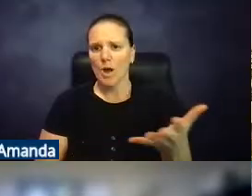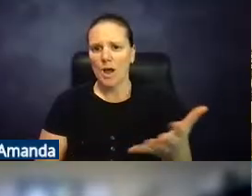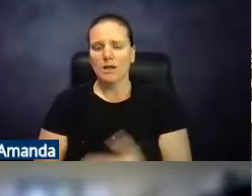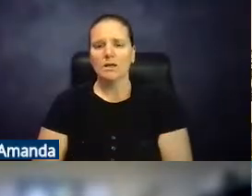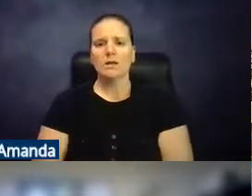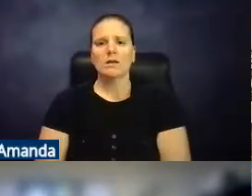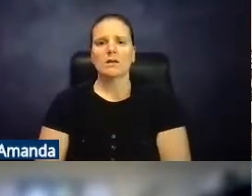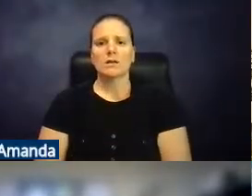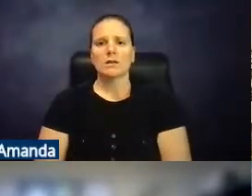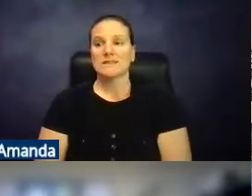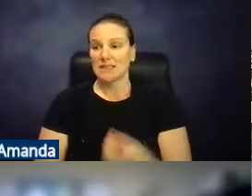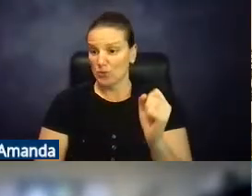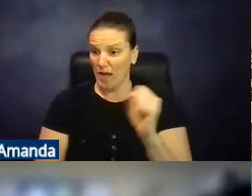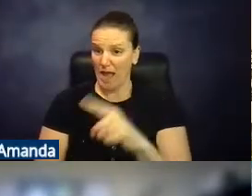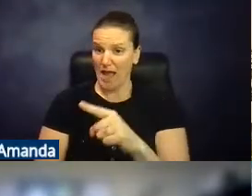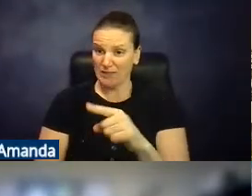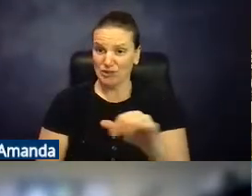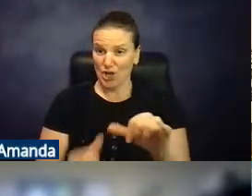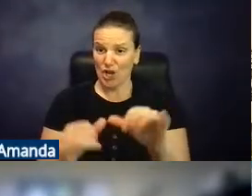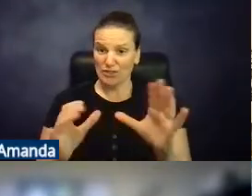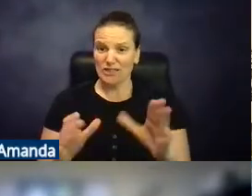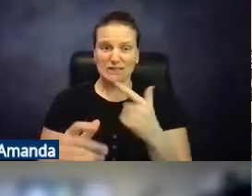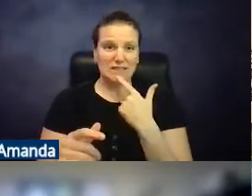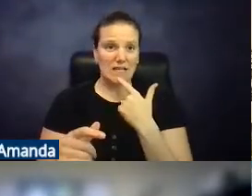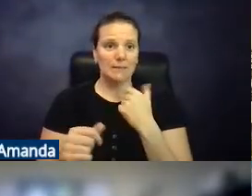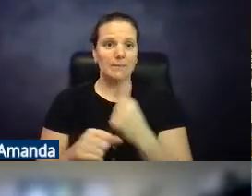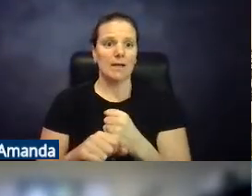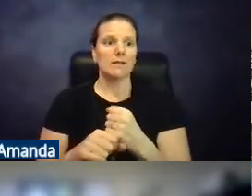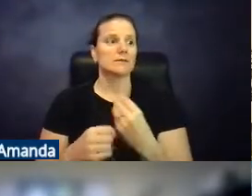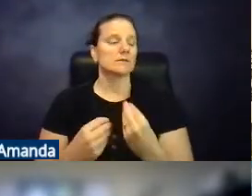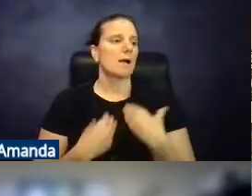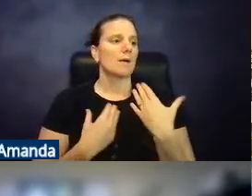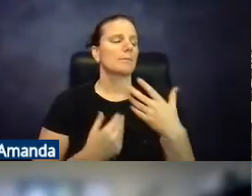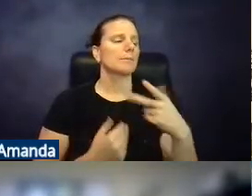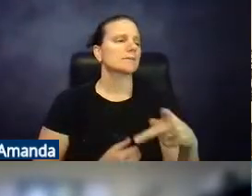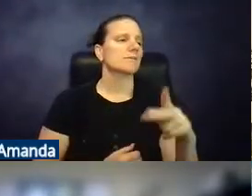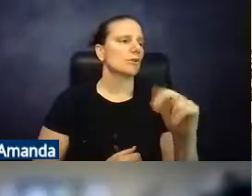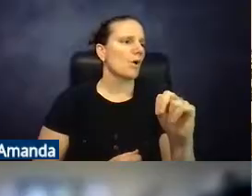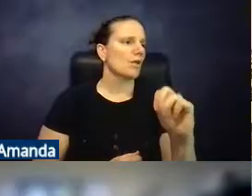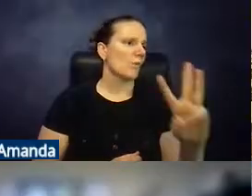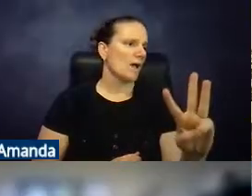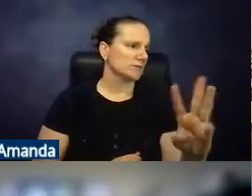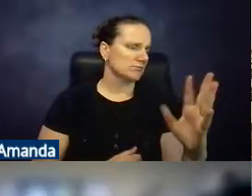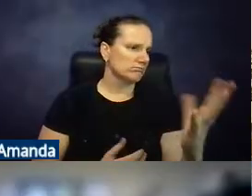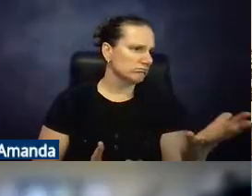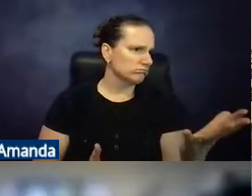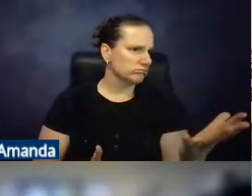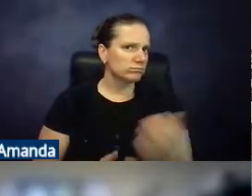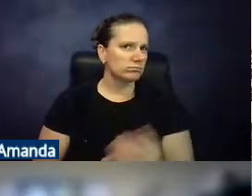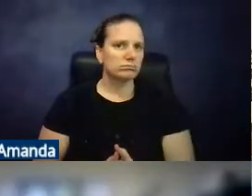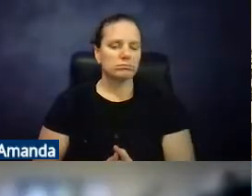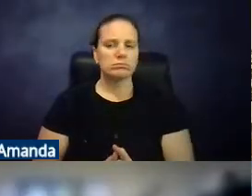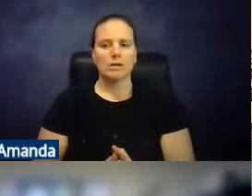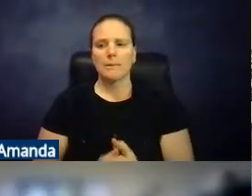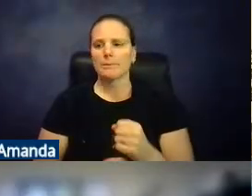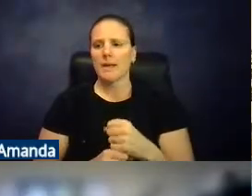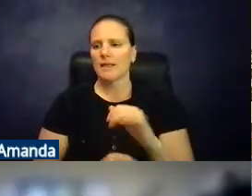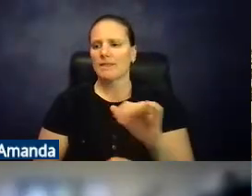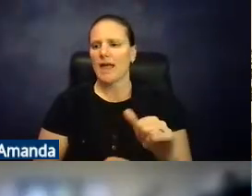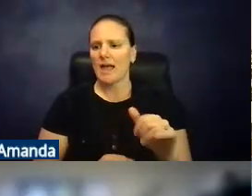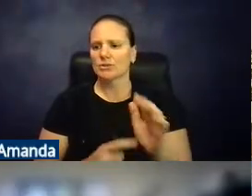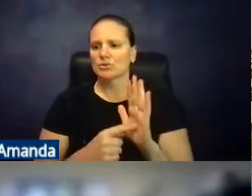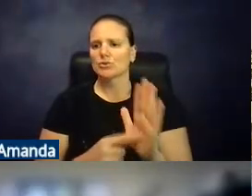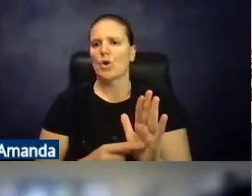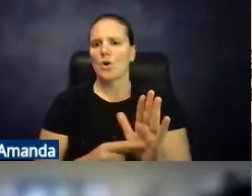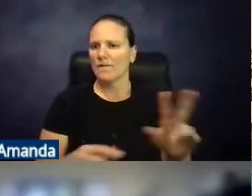you ask the architects to say, make this inspired by the Pacific Northwest, make it reflect the